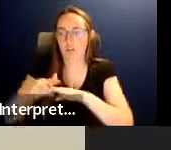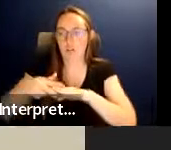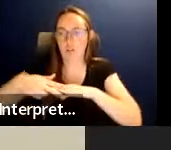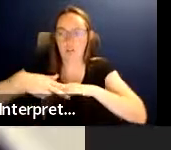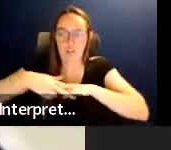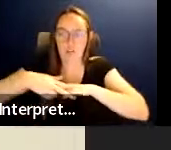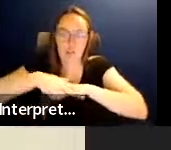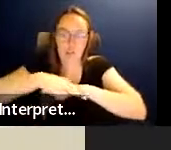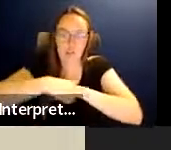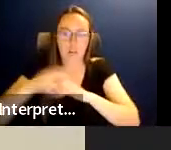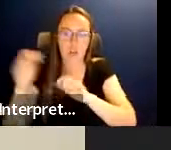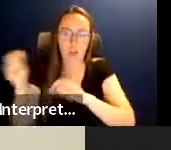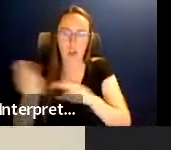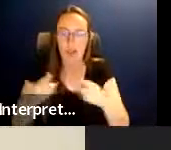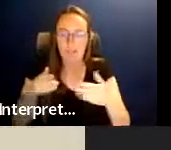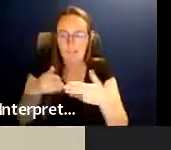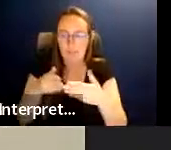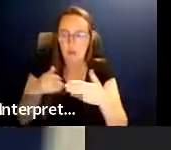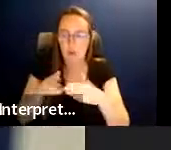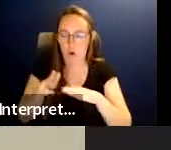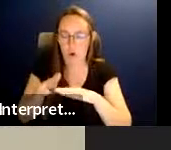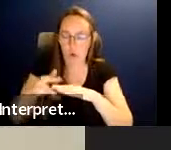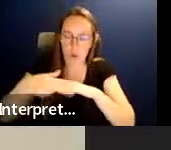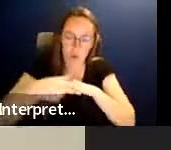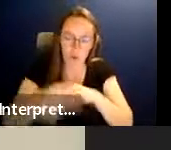all those corners.